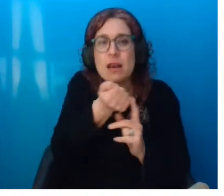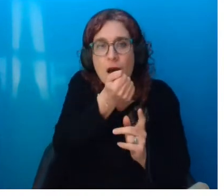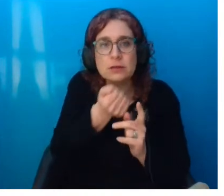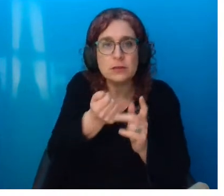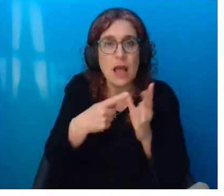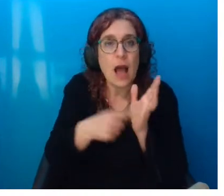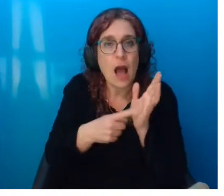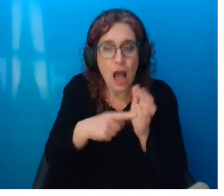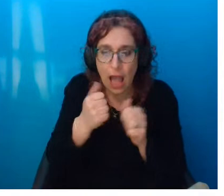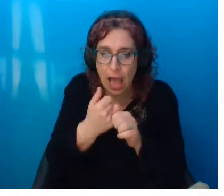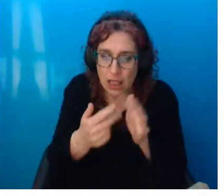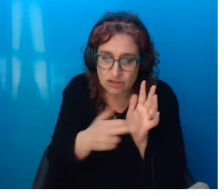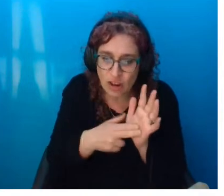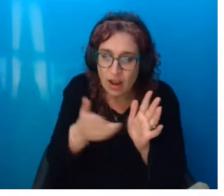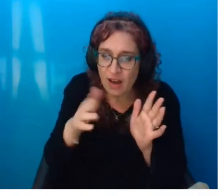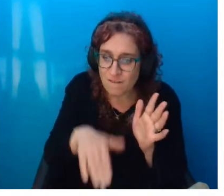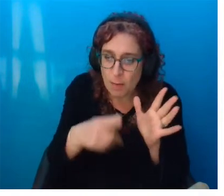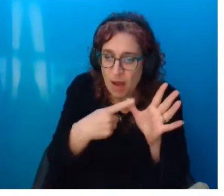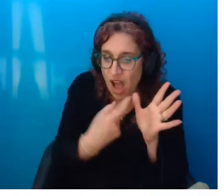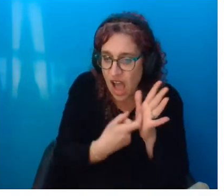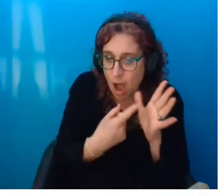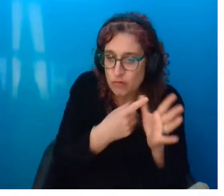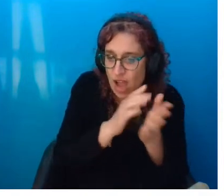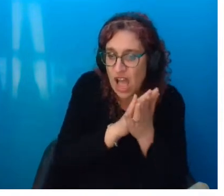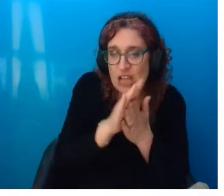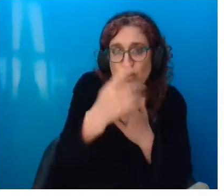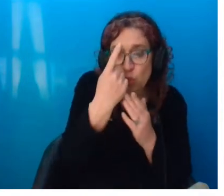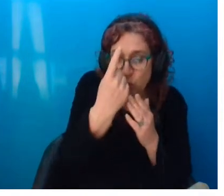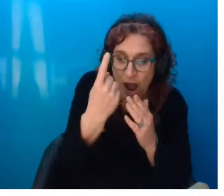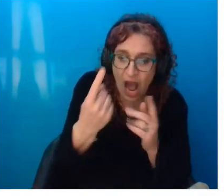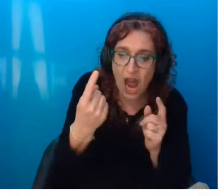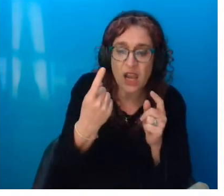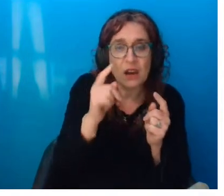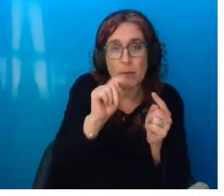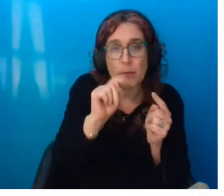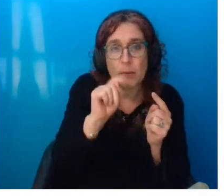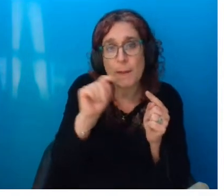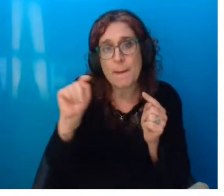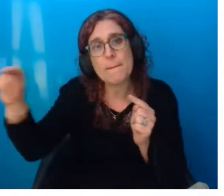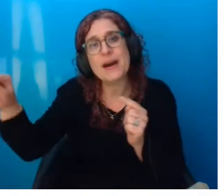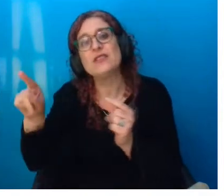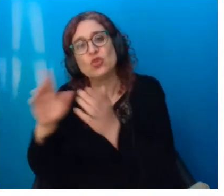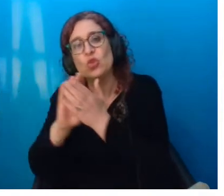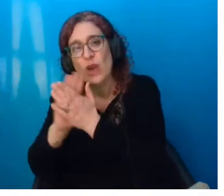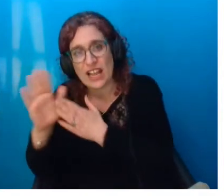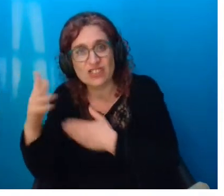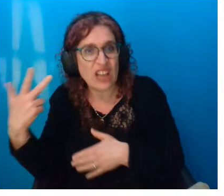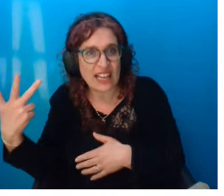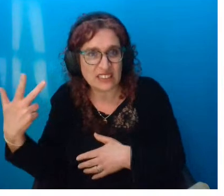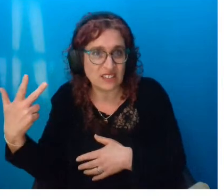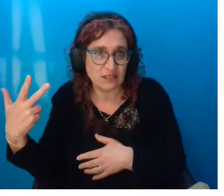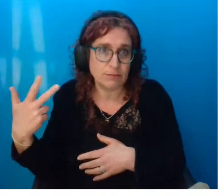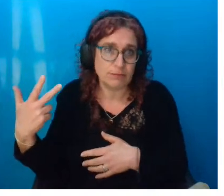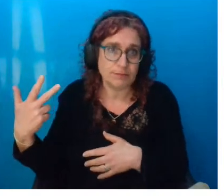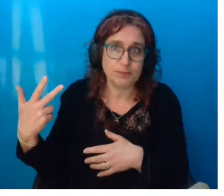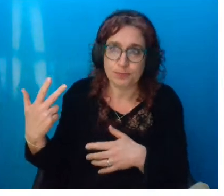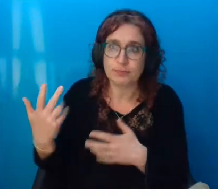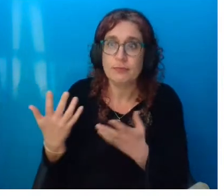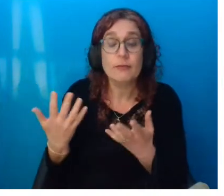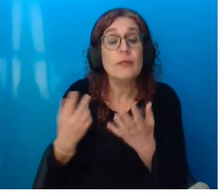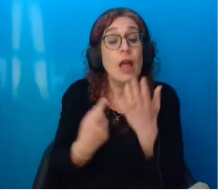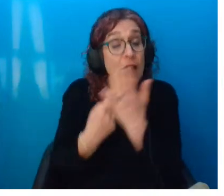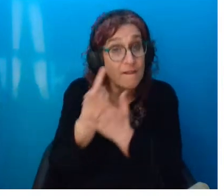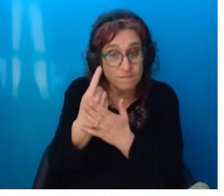they're numbered from ARA H1 up to ARA H8 and beyond. If you look at ARA H8, that